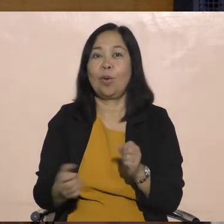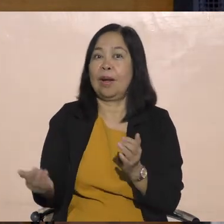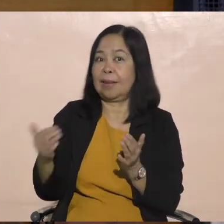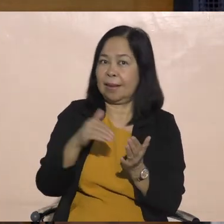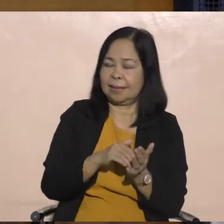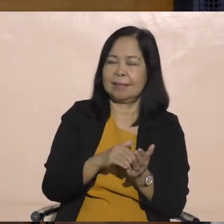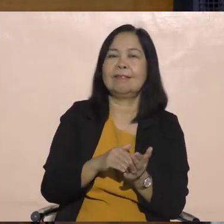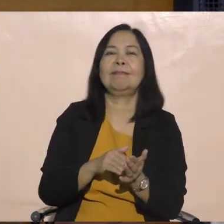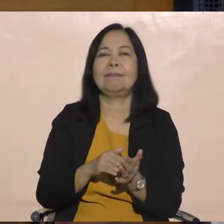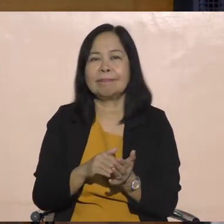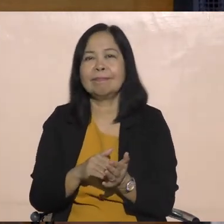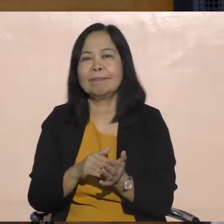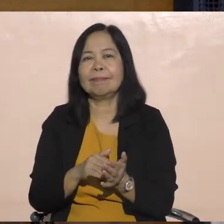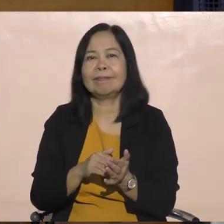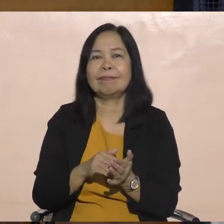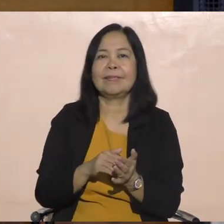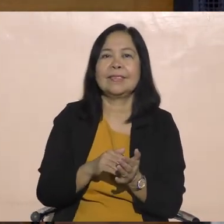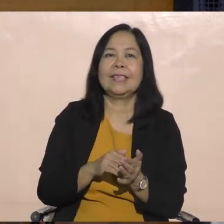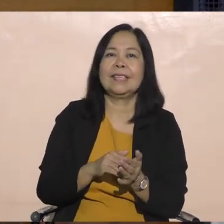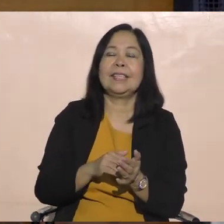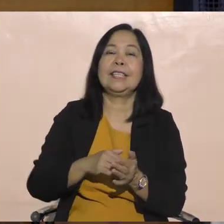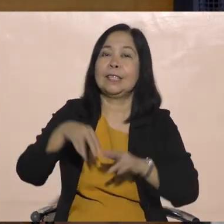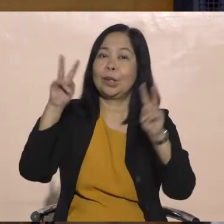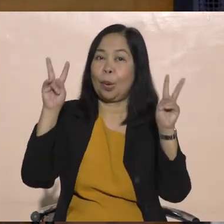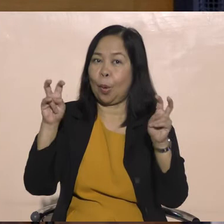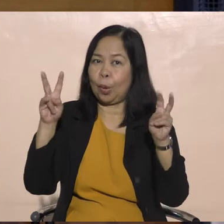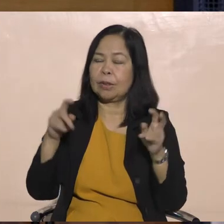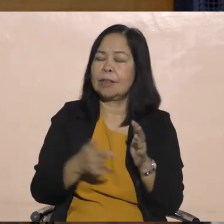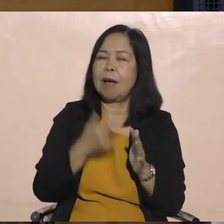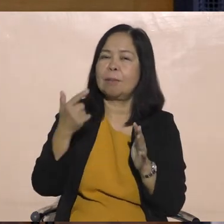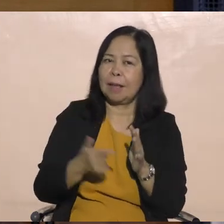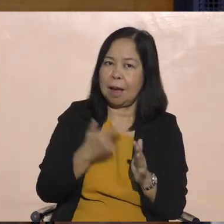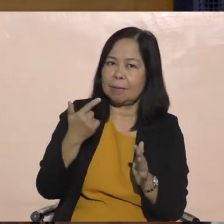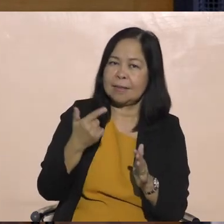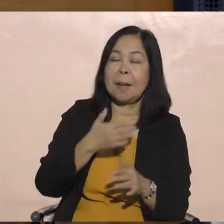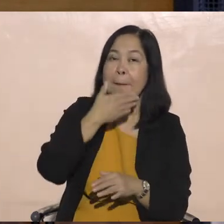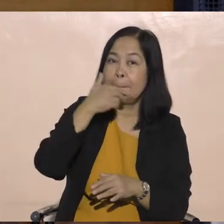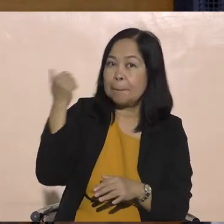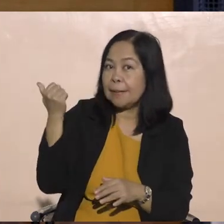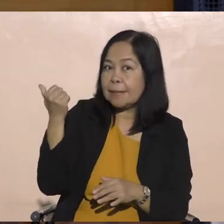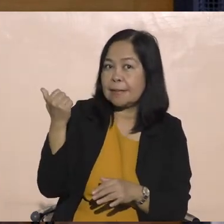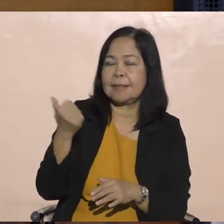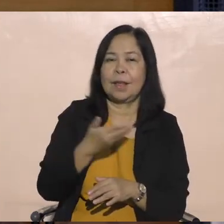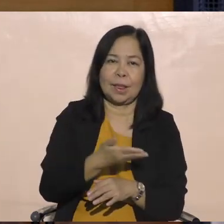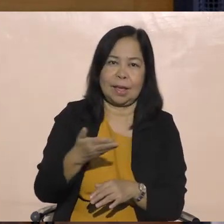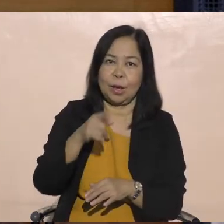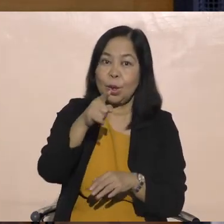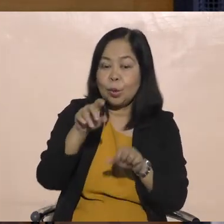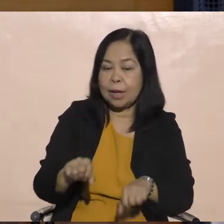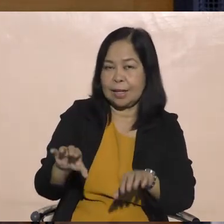na ko itong gingon sa nga, akong gikuha nga quote, mga kaigsoon, na ingon ni, sometimes the best thing you can